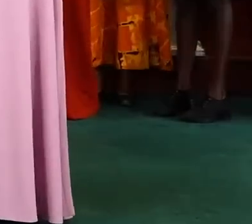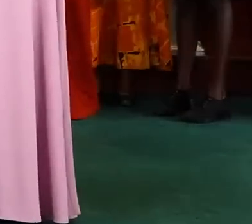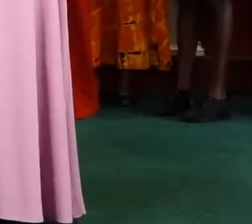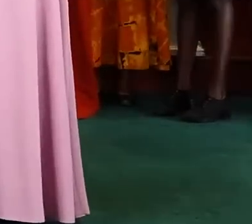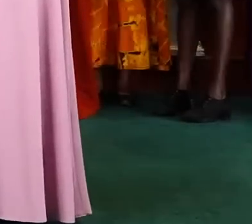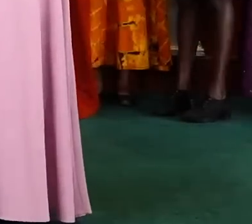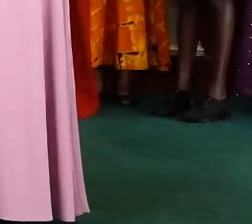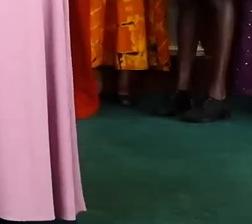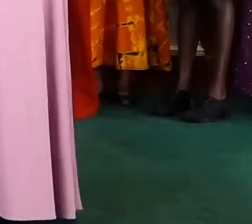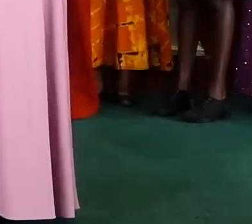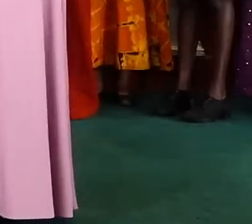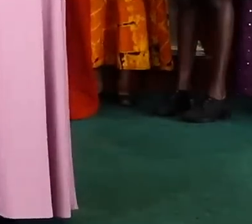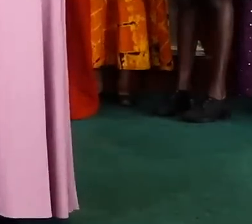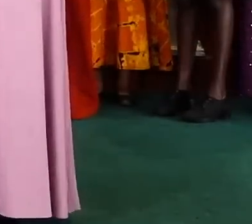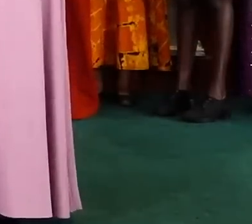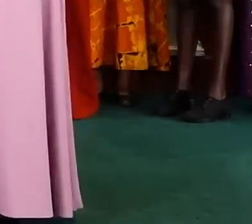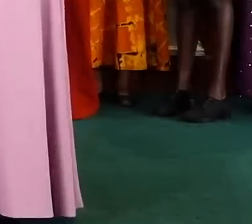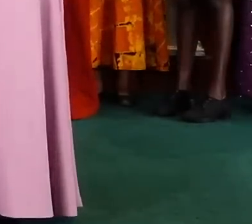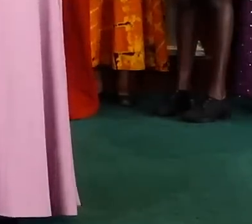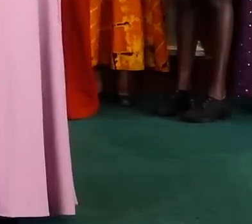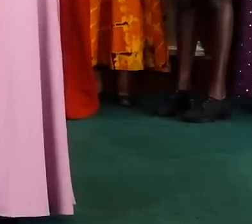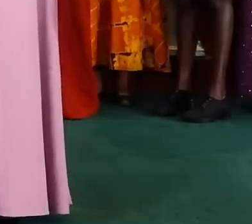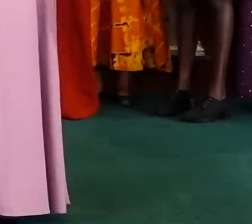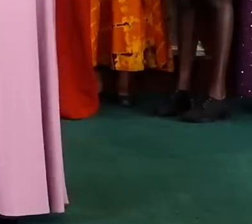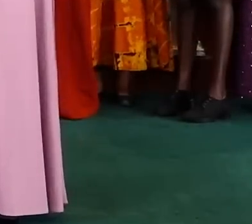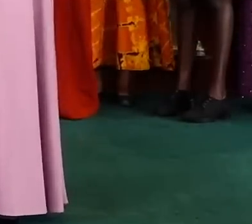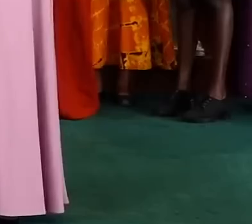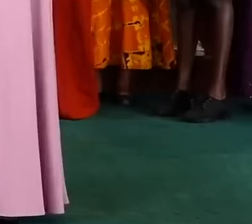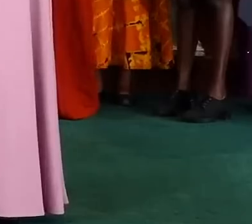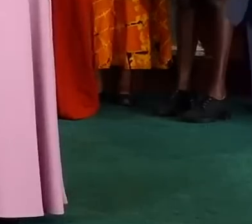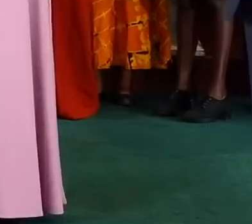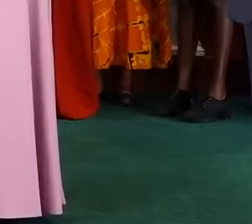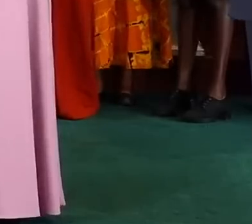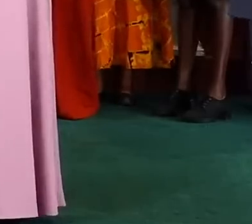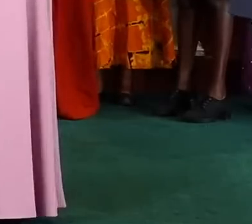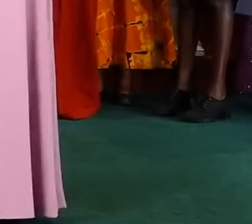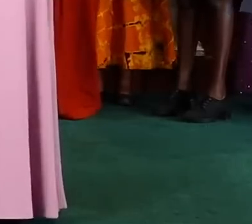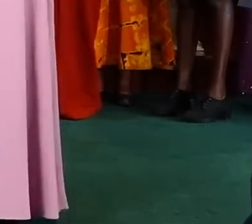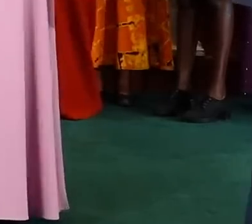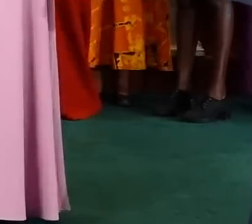Not yet, give me your heart to the Lord. And you're on the balcony. Come.